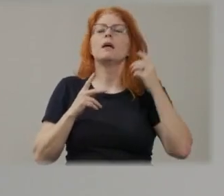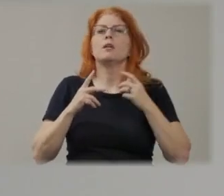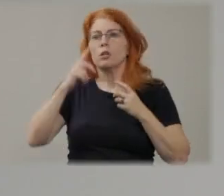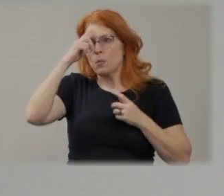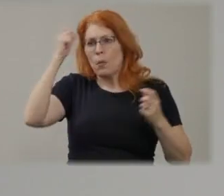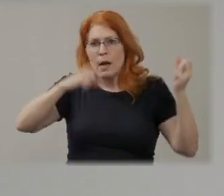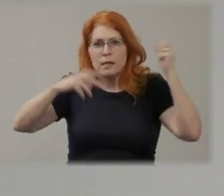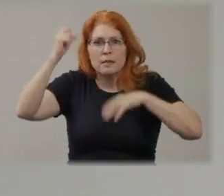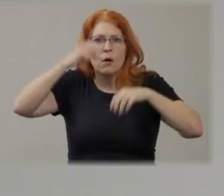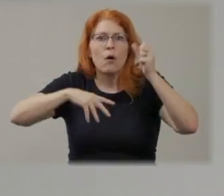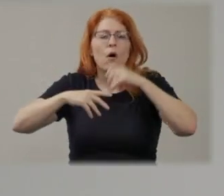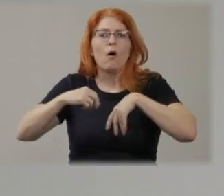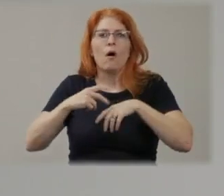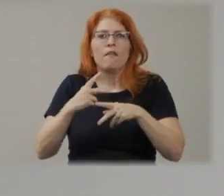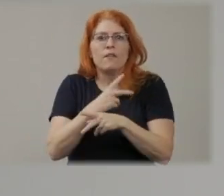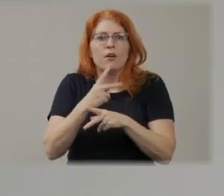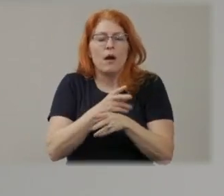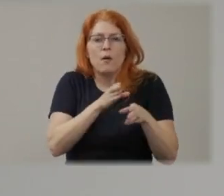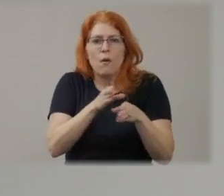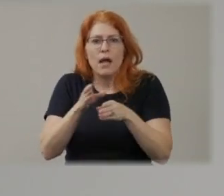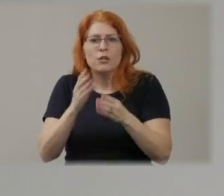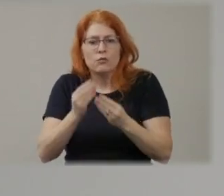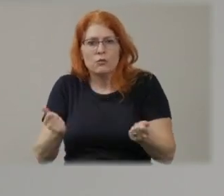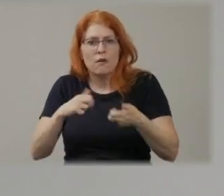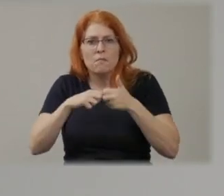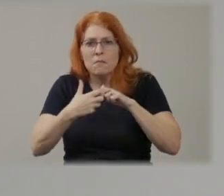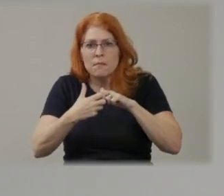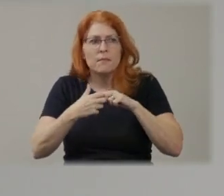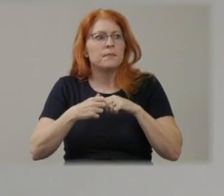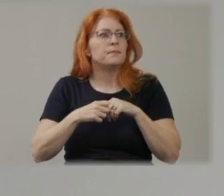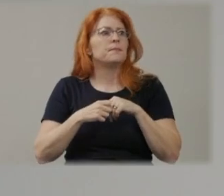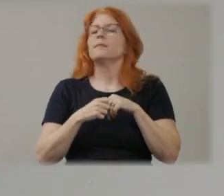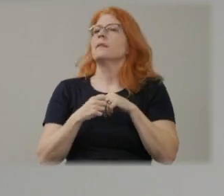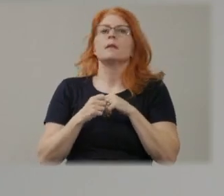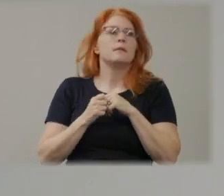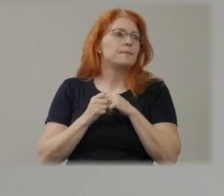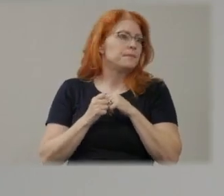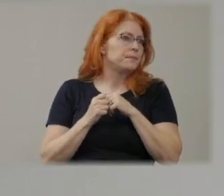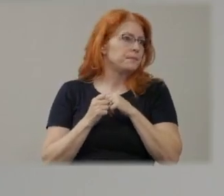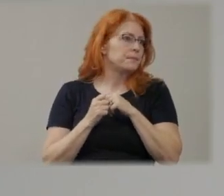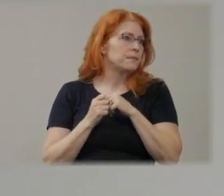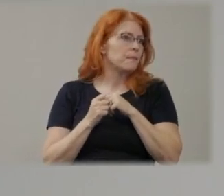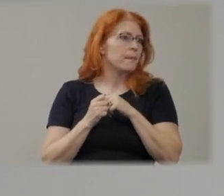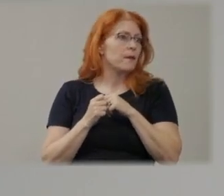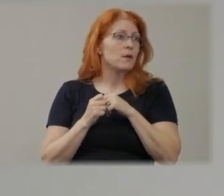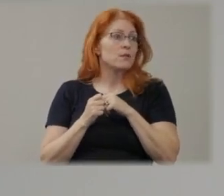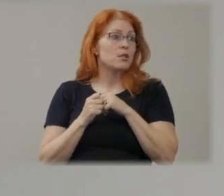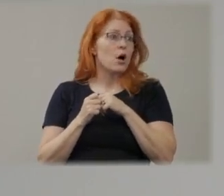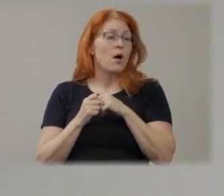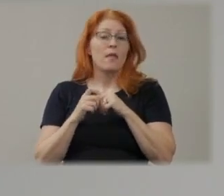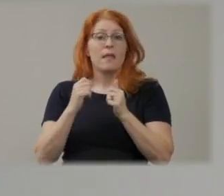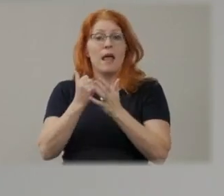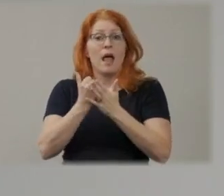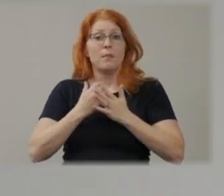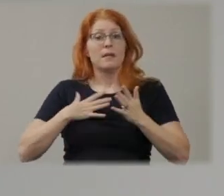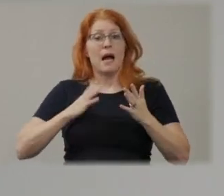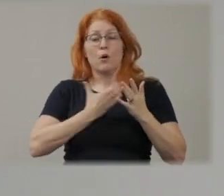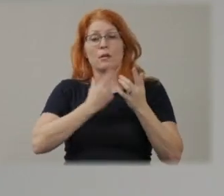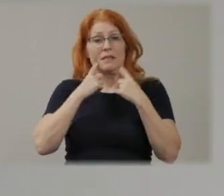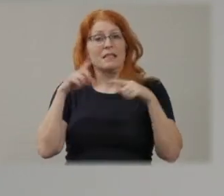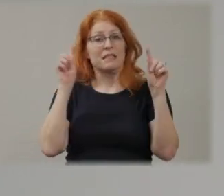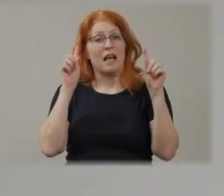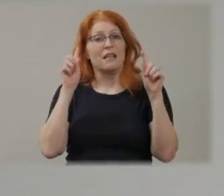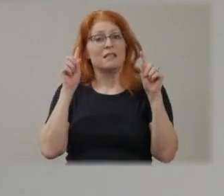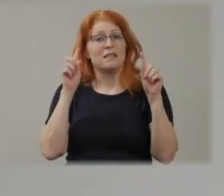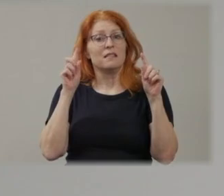brainstorm, figure out creative ways in which to solve problems, I think certainly lent to our success during that time and still does to